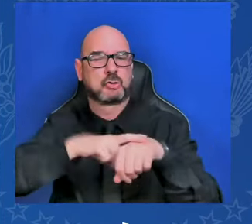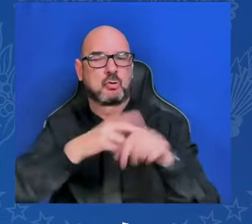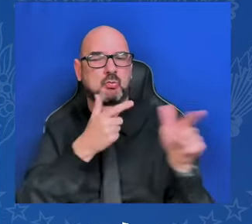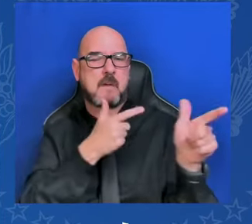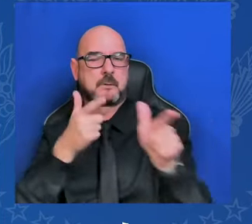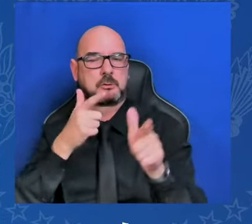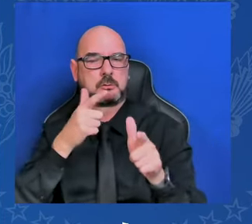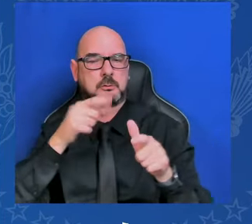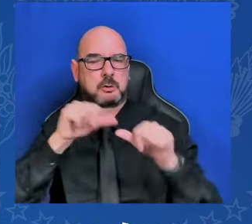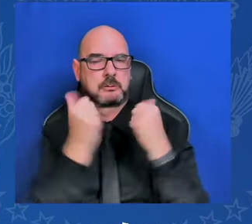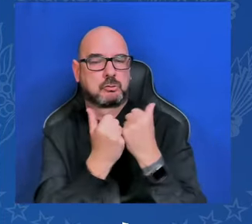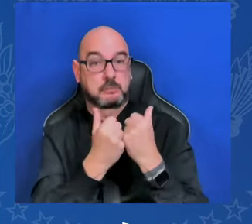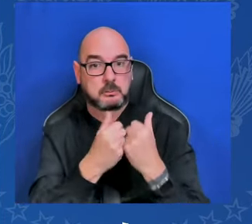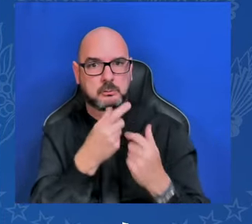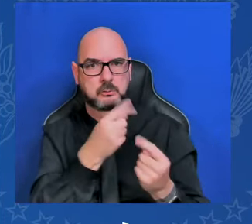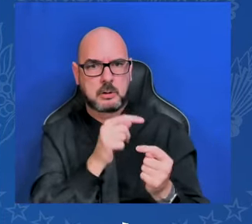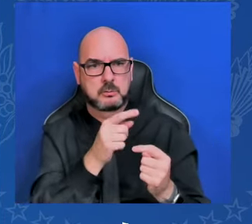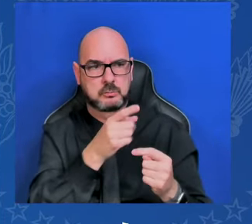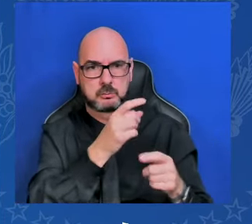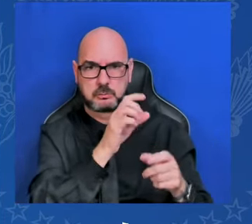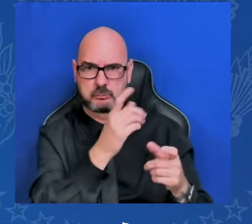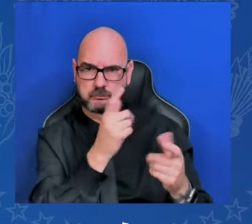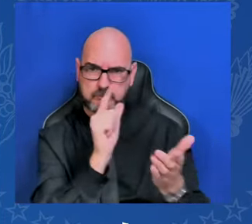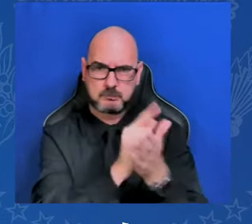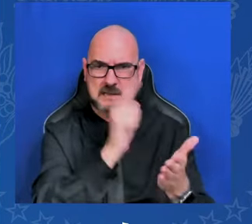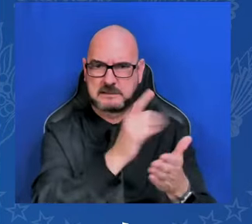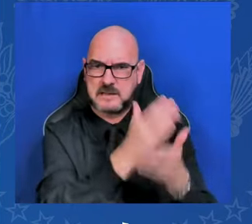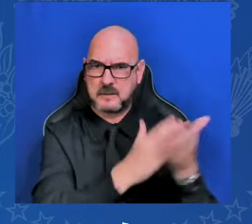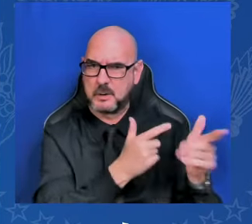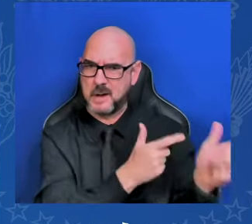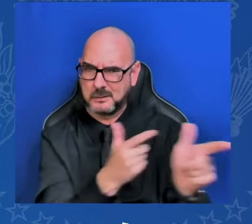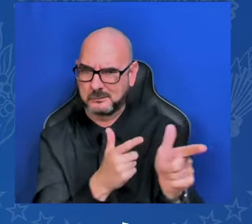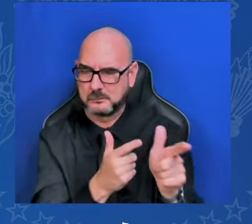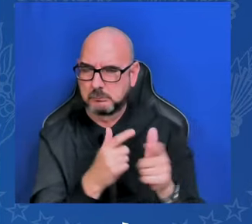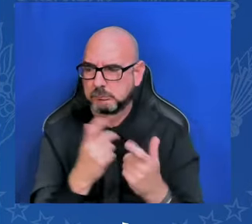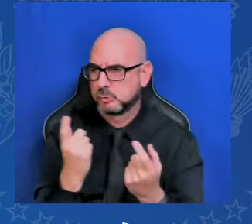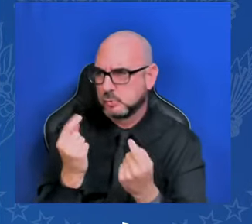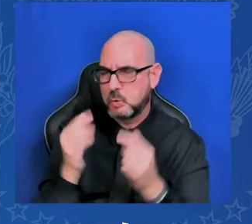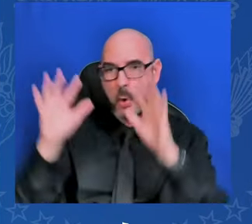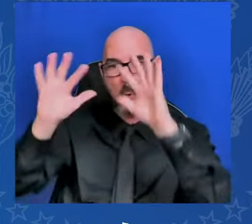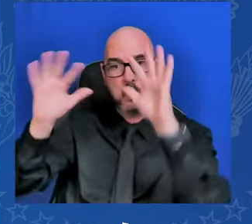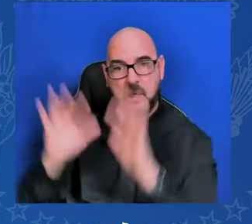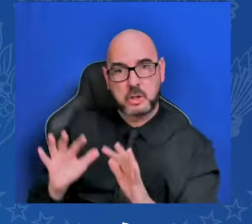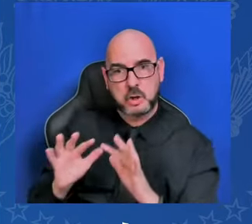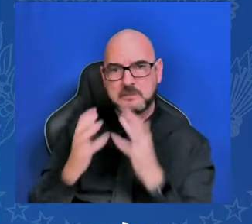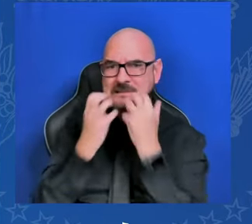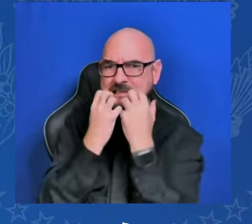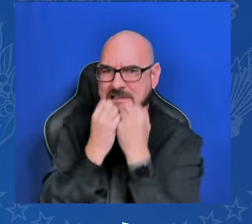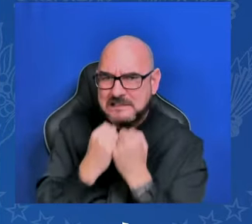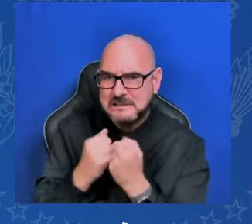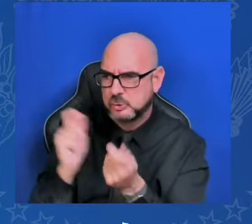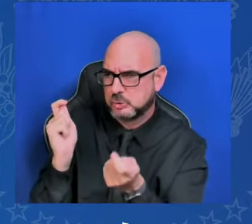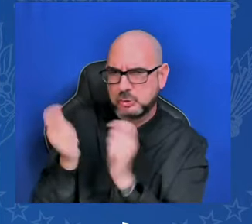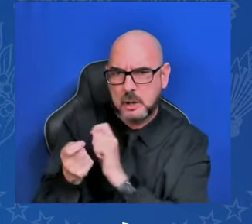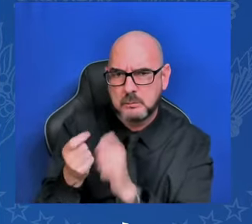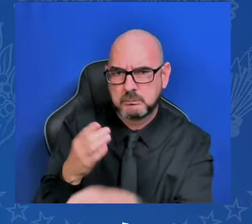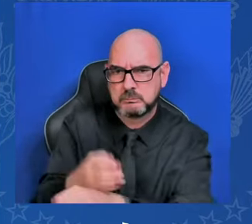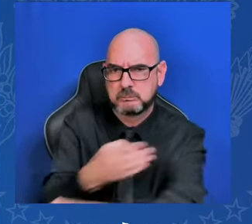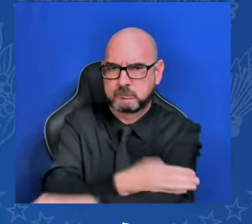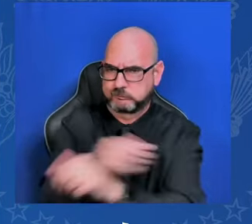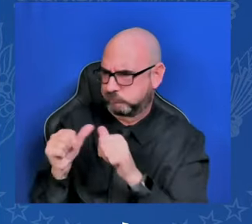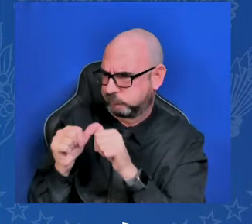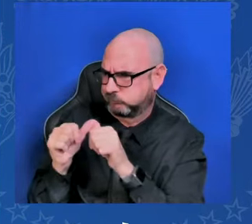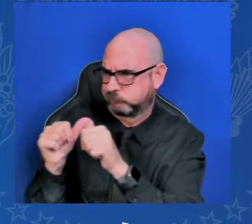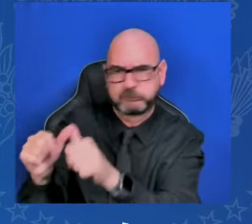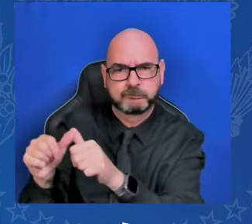to save the planet with the most aggressive action on climate ever in the history of the world. With every new bridge, every new